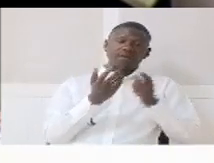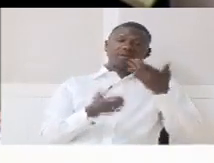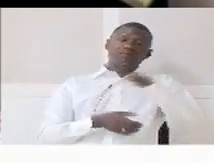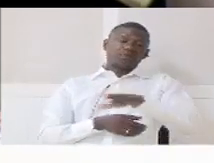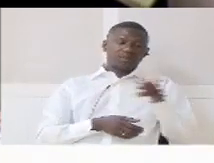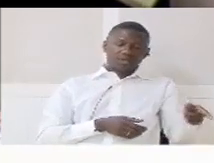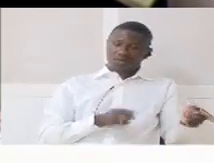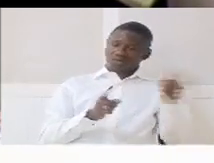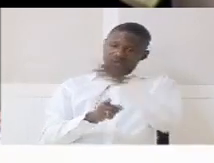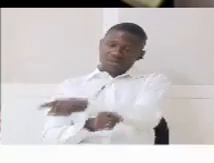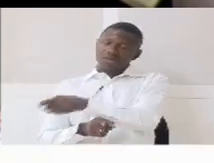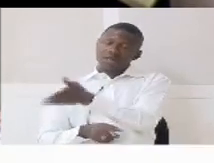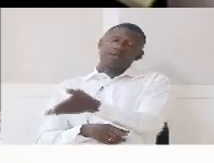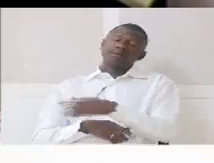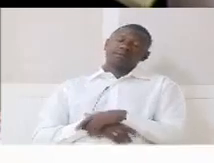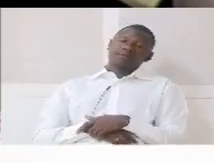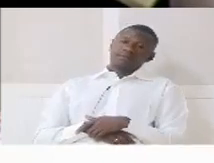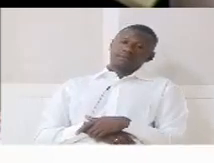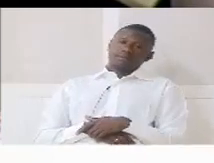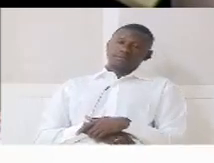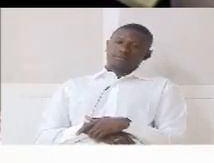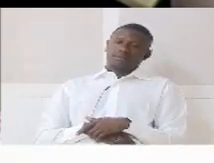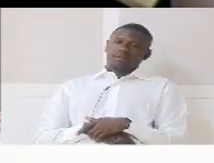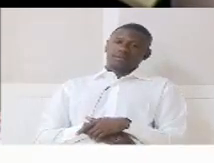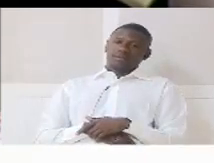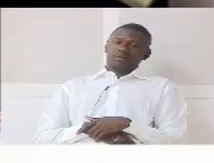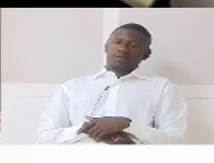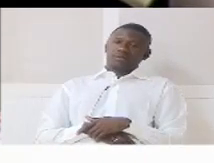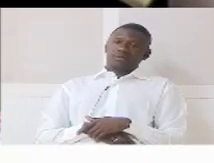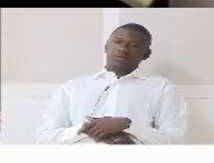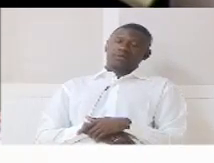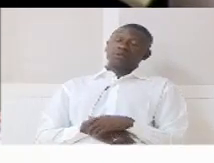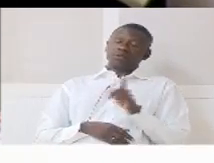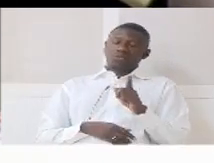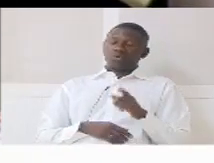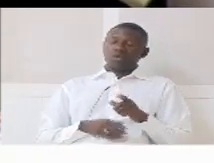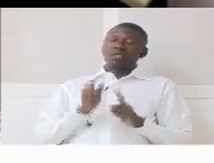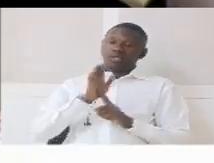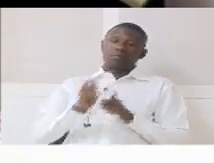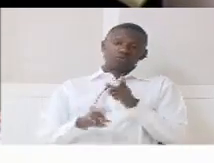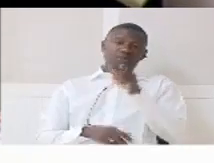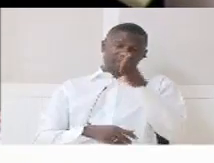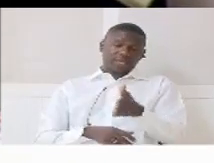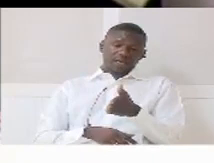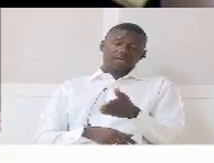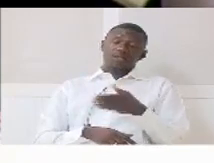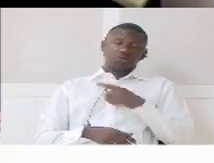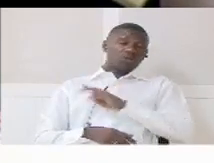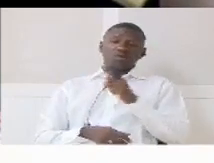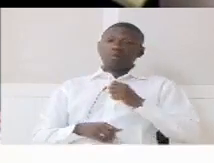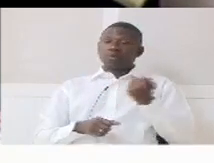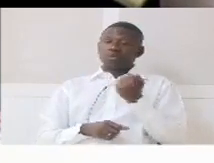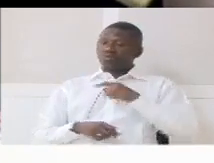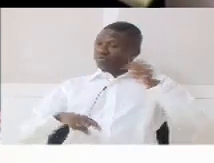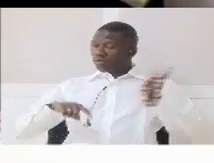Dolphin Bijel, maximum security, they are there for punishment. Some are at the maximum security wing, not because they are on punishment. Dolphin like a request. But